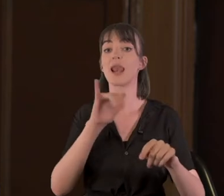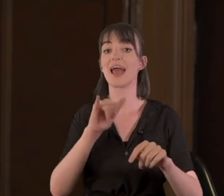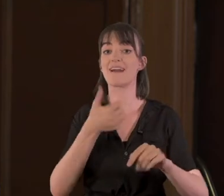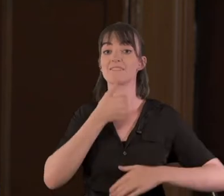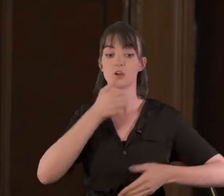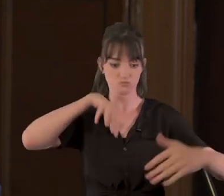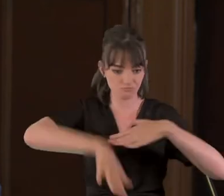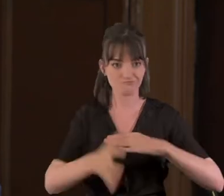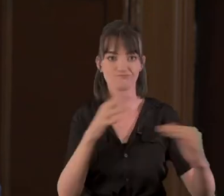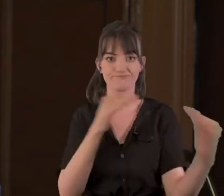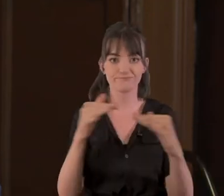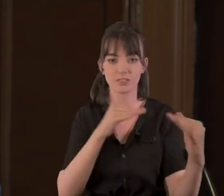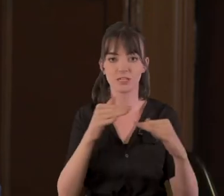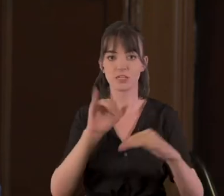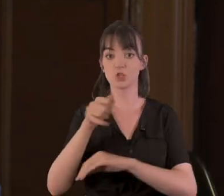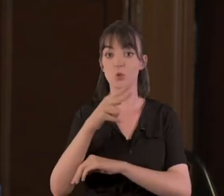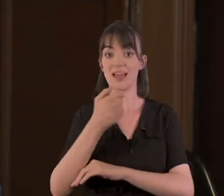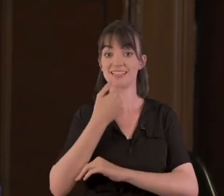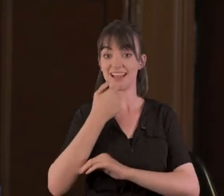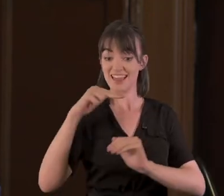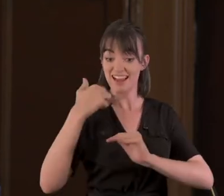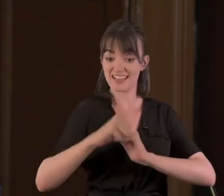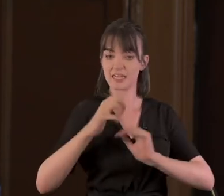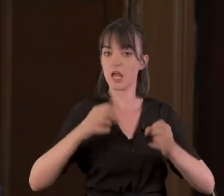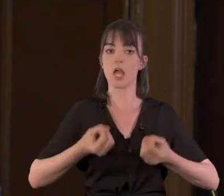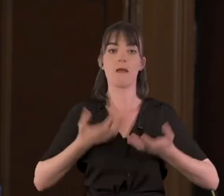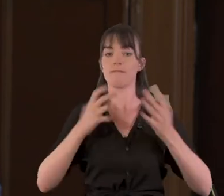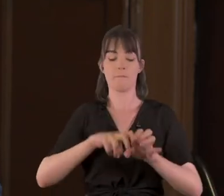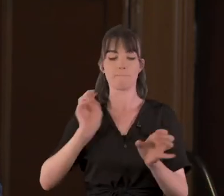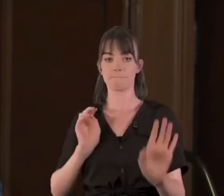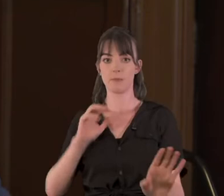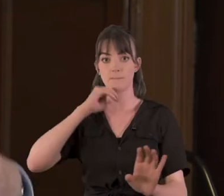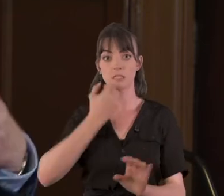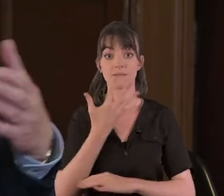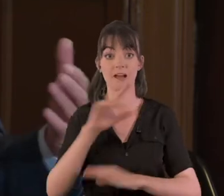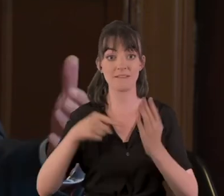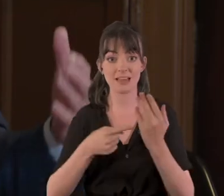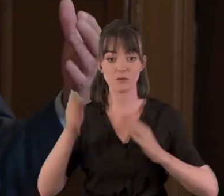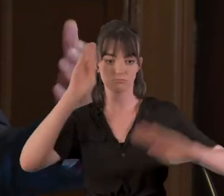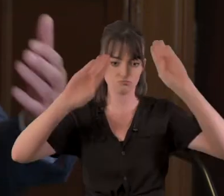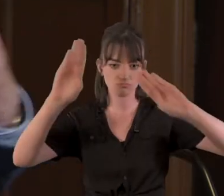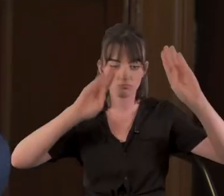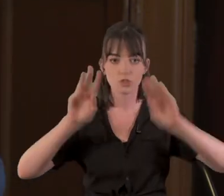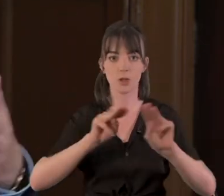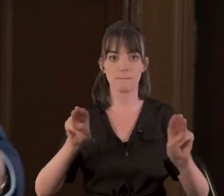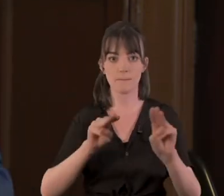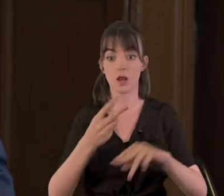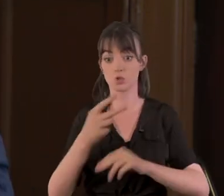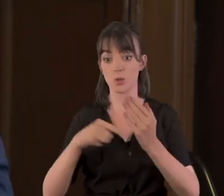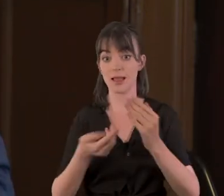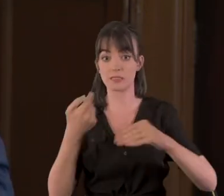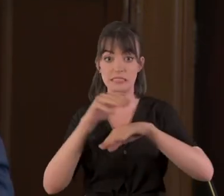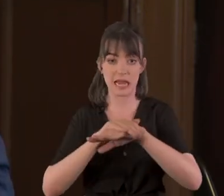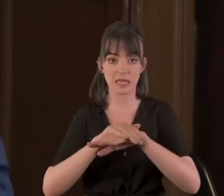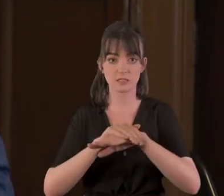July the 2nd with 5,000 casualties, including 2,000 dead. So any question that, you know, Home Rule can be